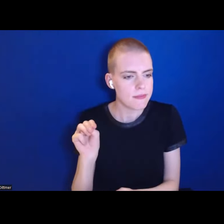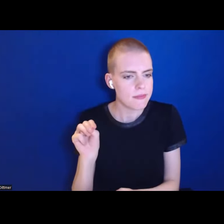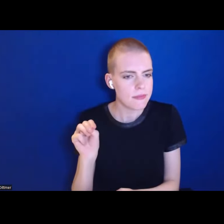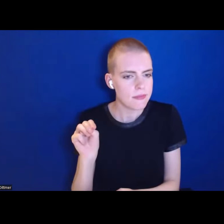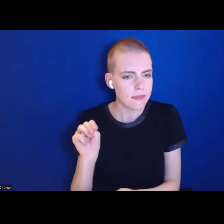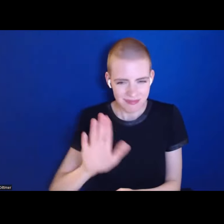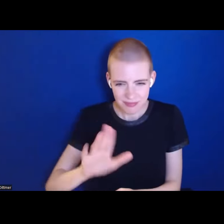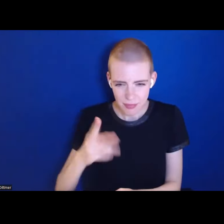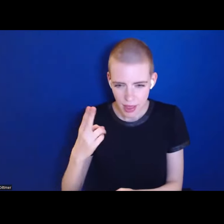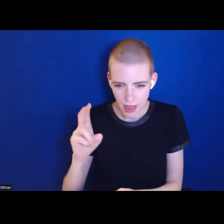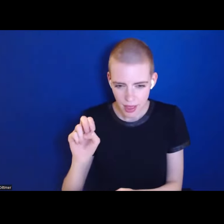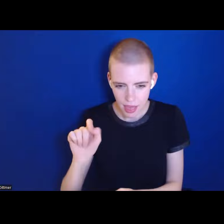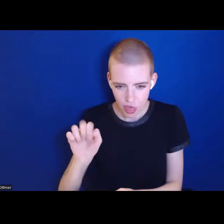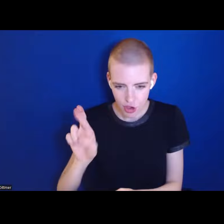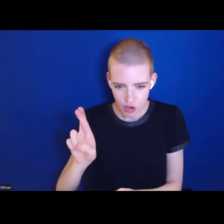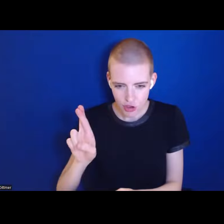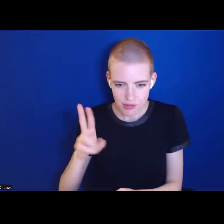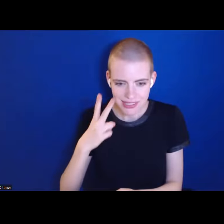Heather, I see that you're back.